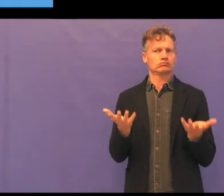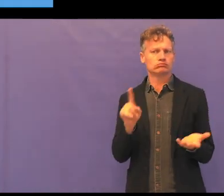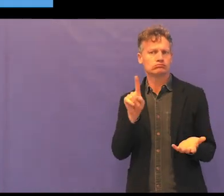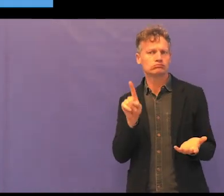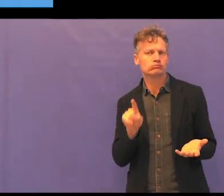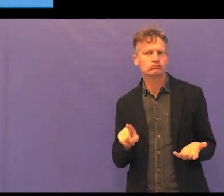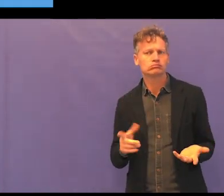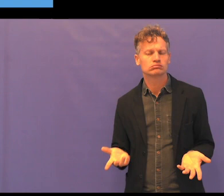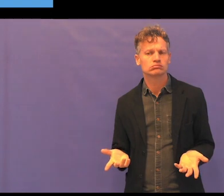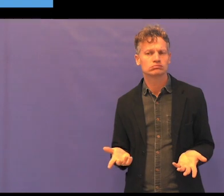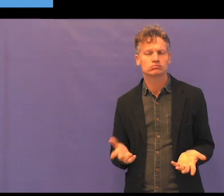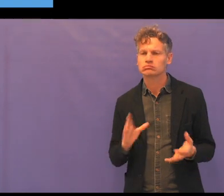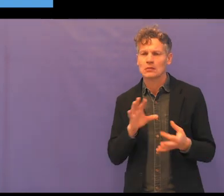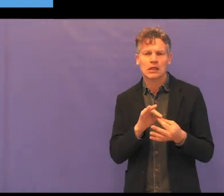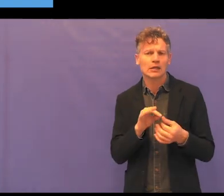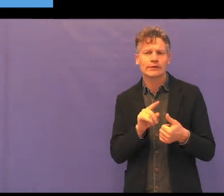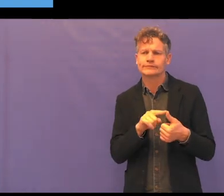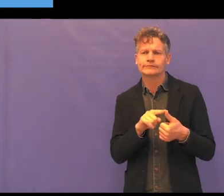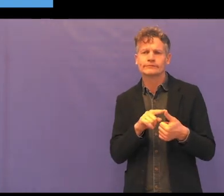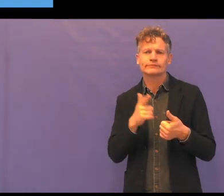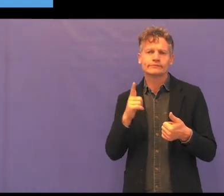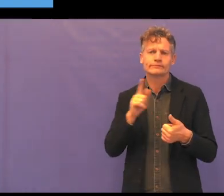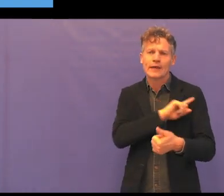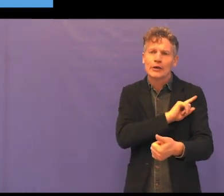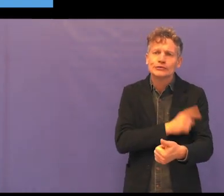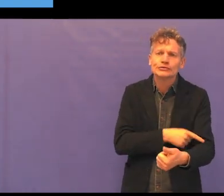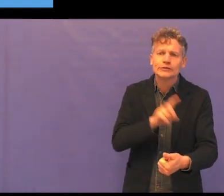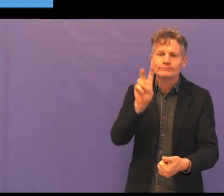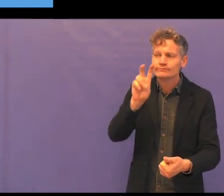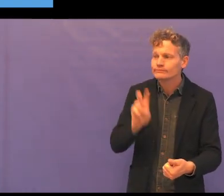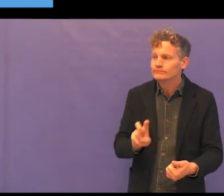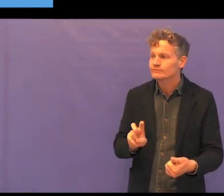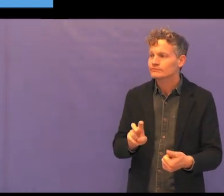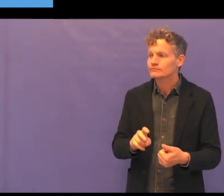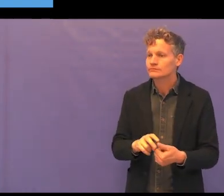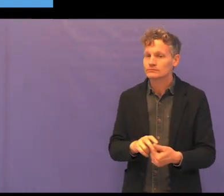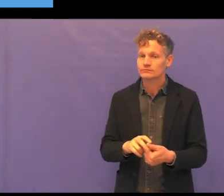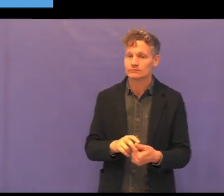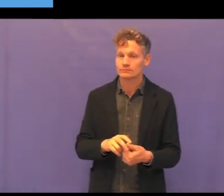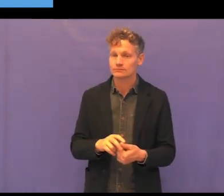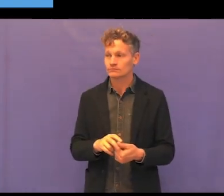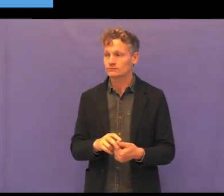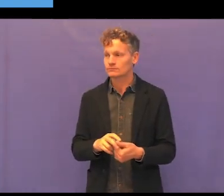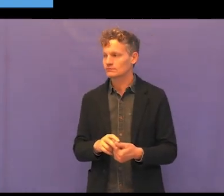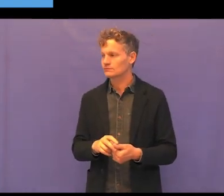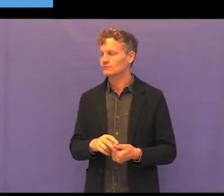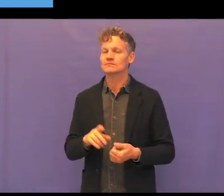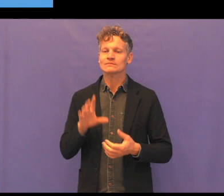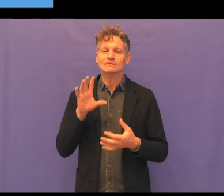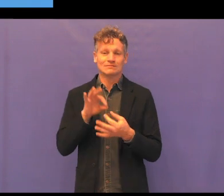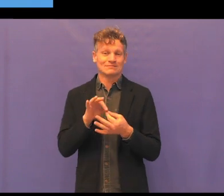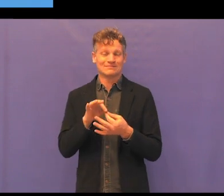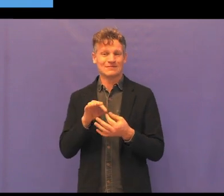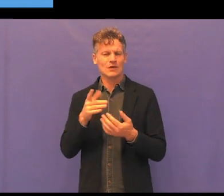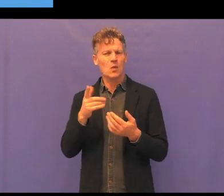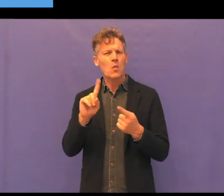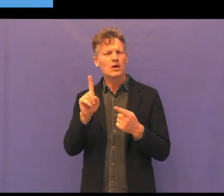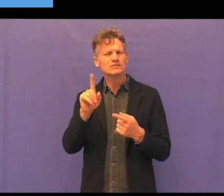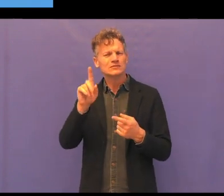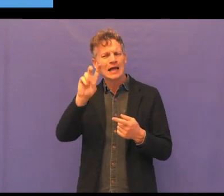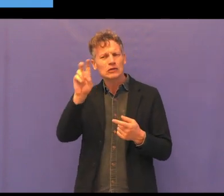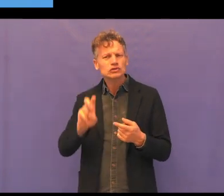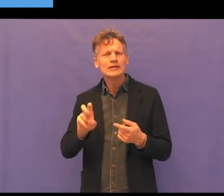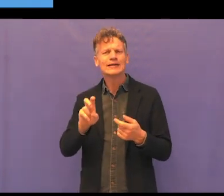are embedded in the production of translations? A further question, if you like, in the context of